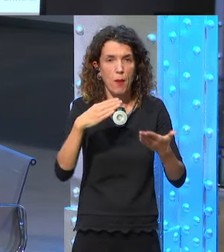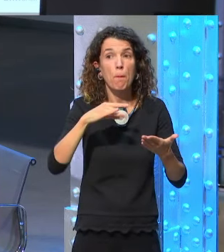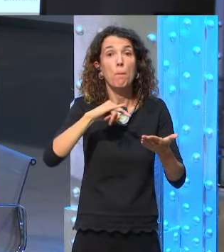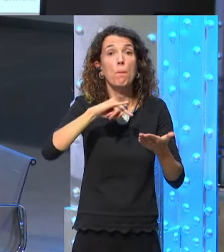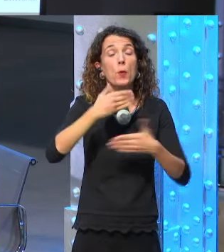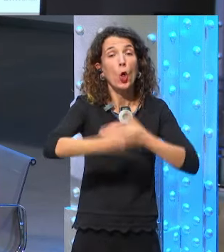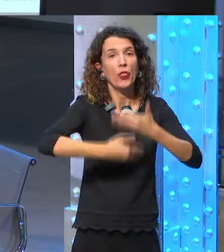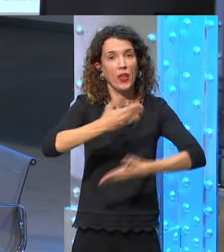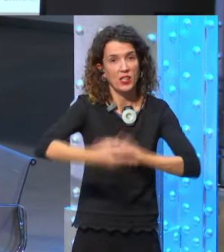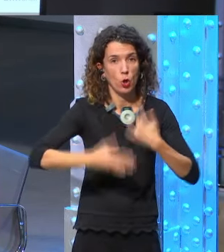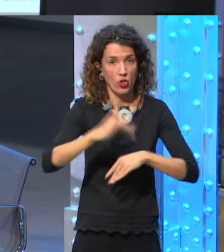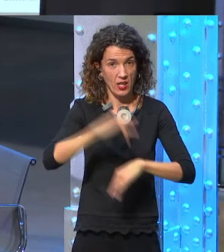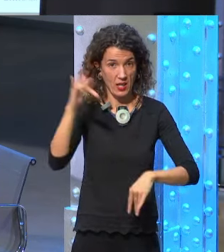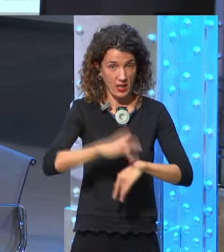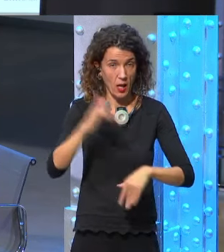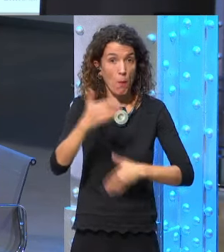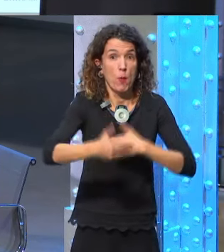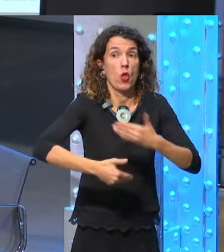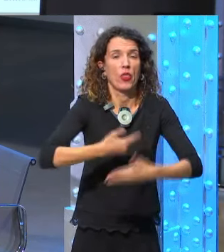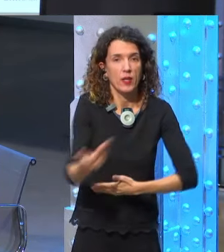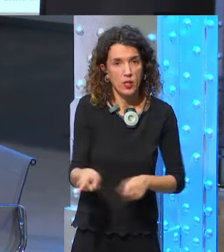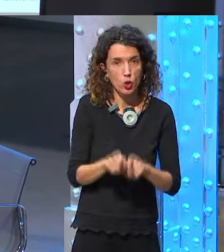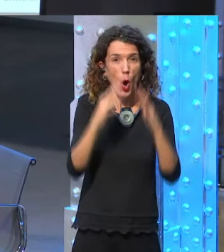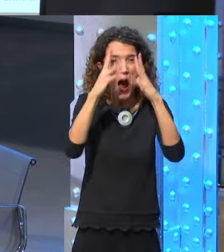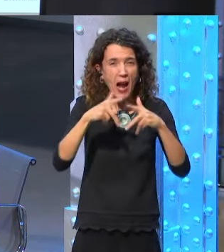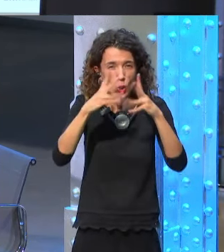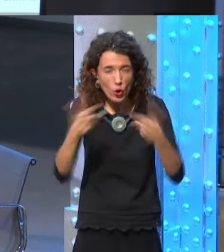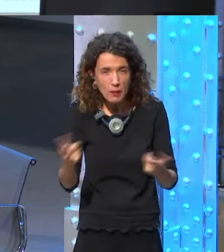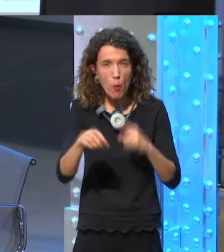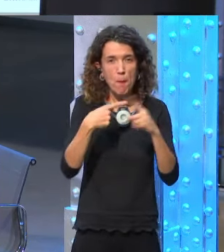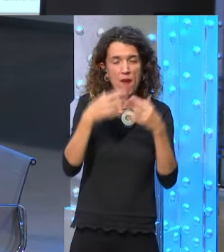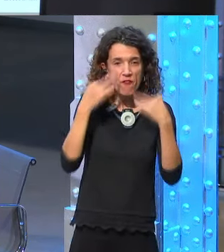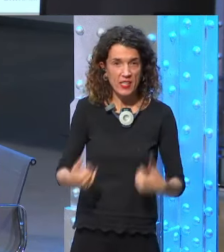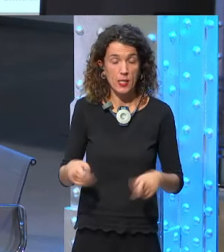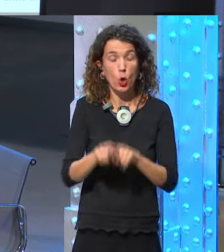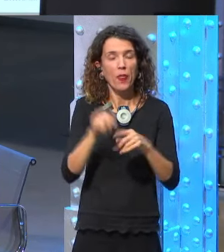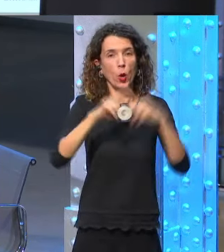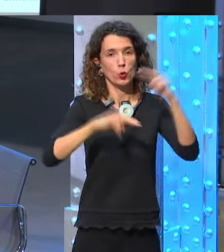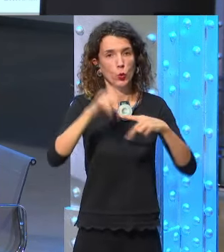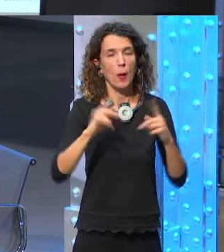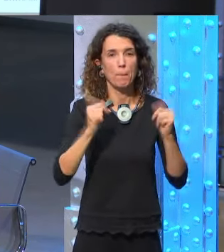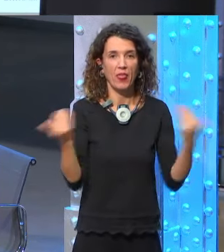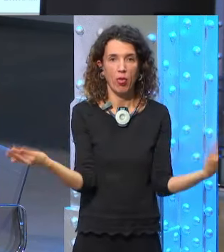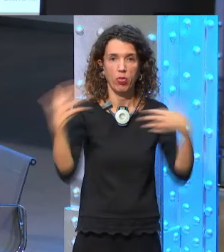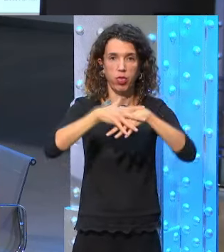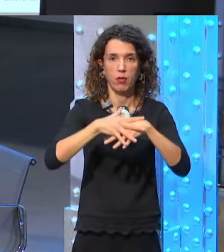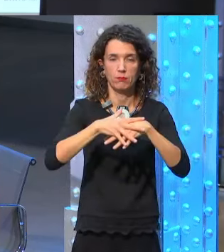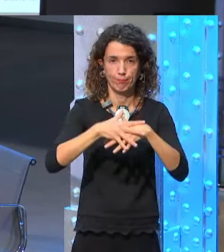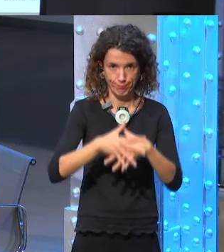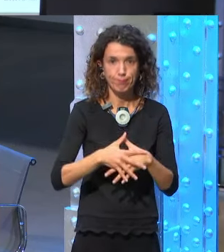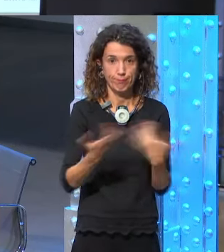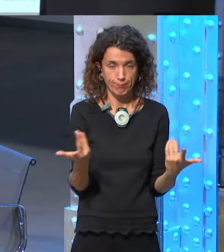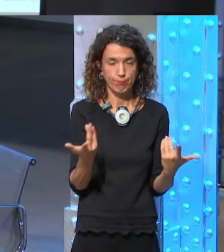algorithmic processes, and physical processes of building, they start to overlap. There are going to be synergies between